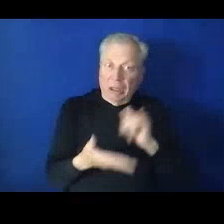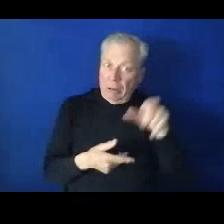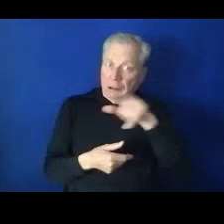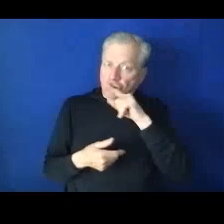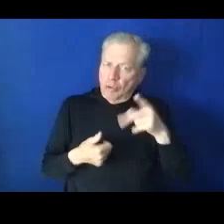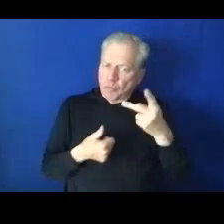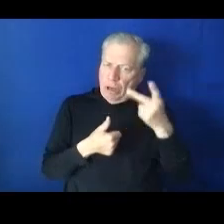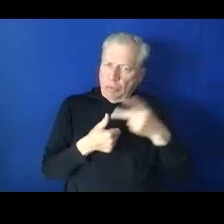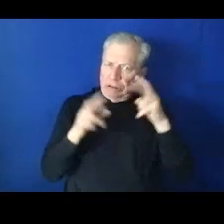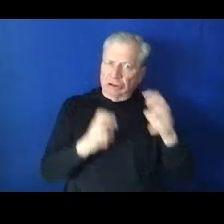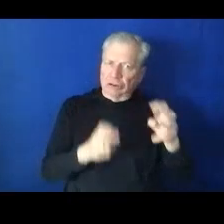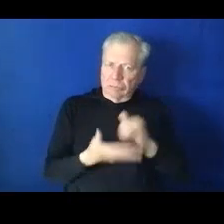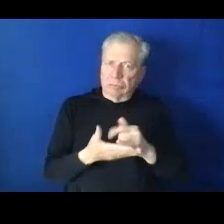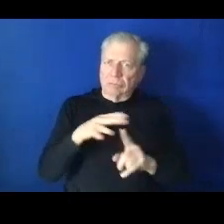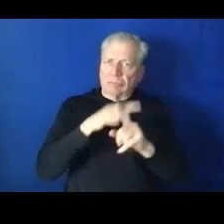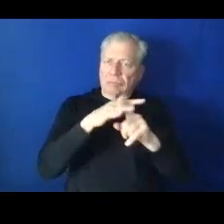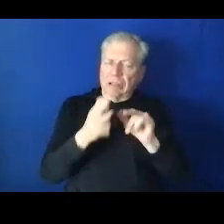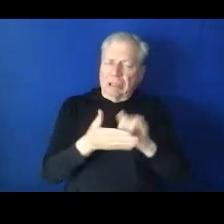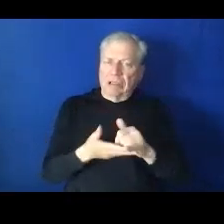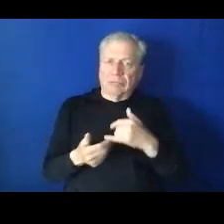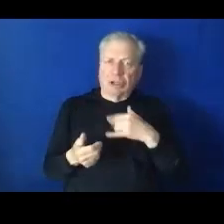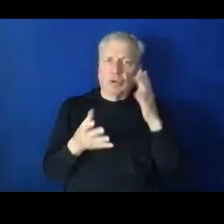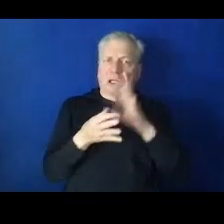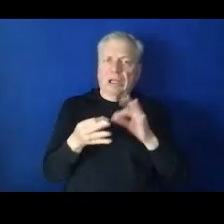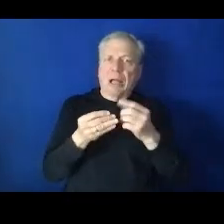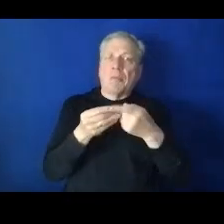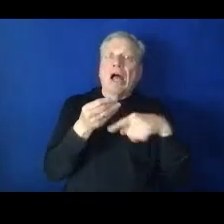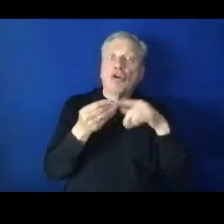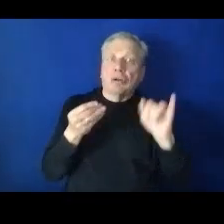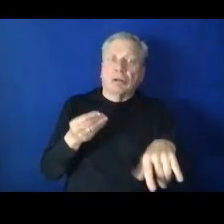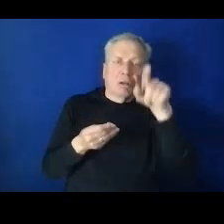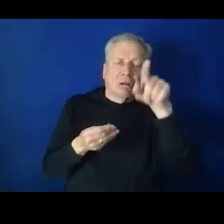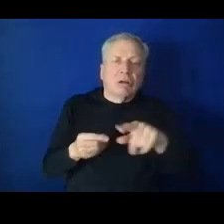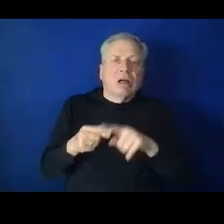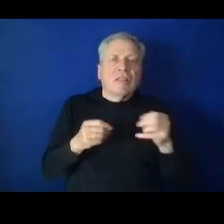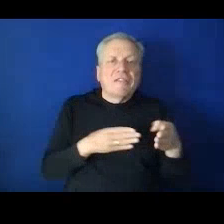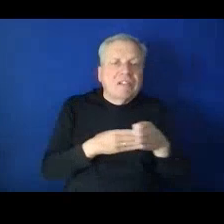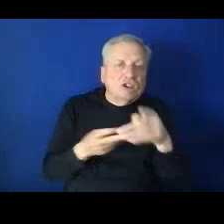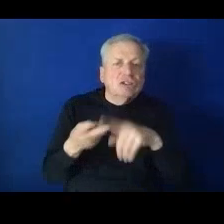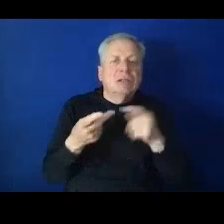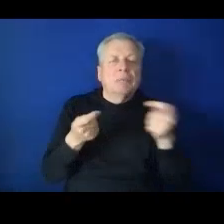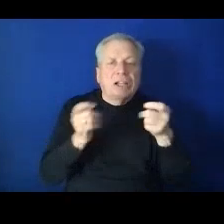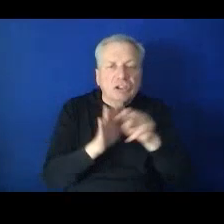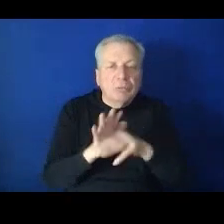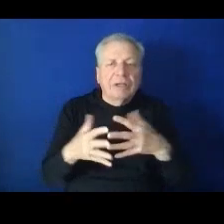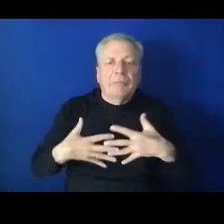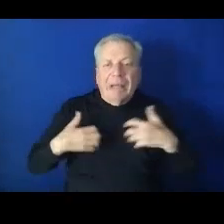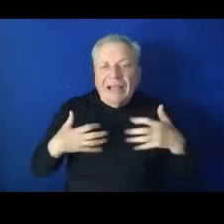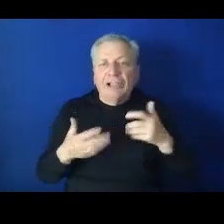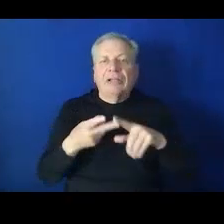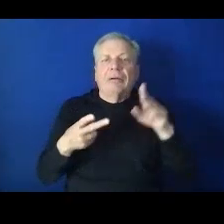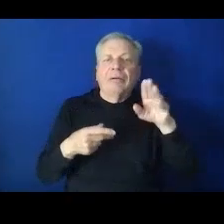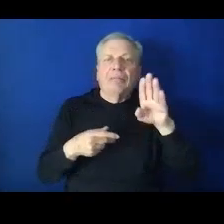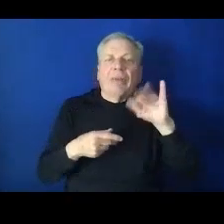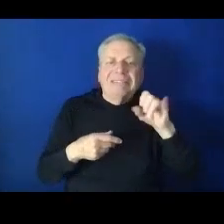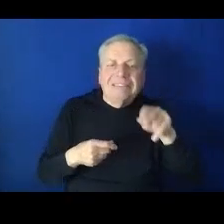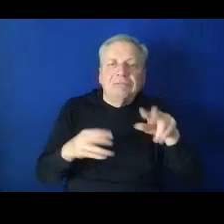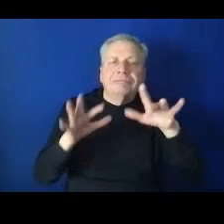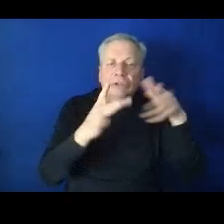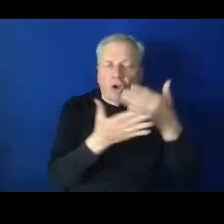issues that eat my lunch, so to speak, that I'll be talking about: native fisheries, wolf management, grizzly bears, bison management, and visitor